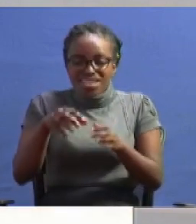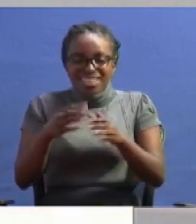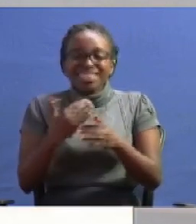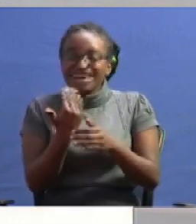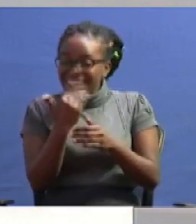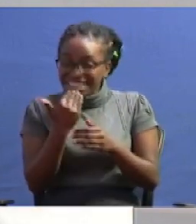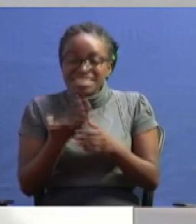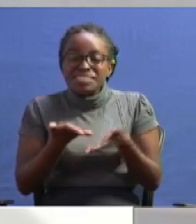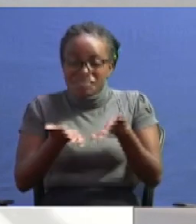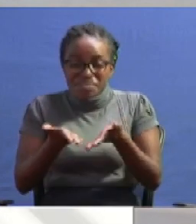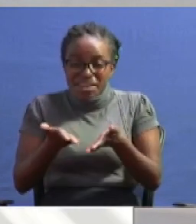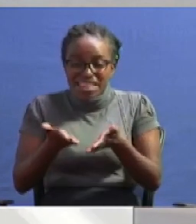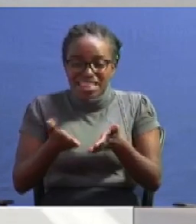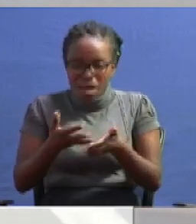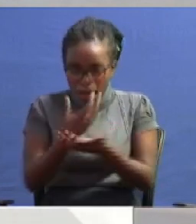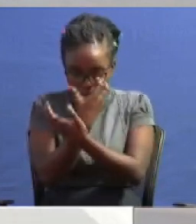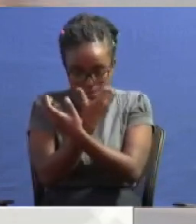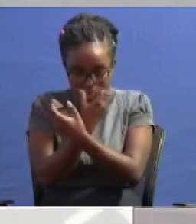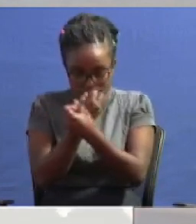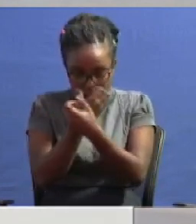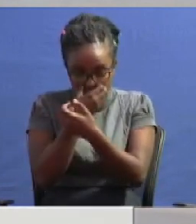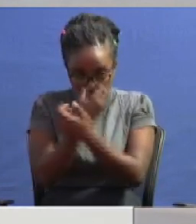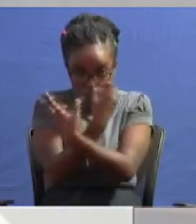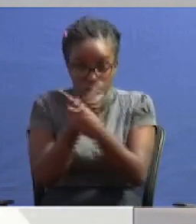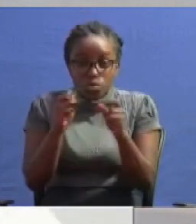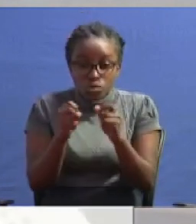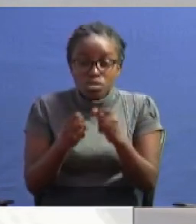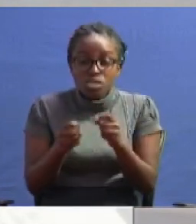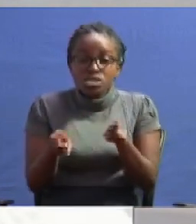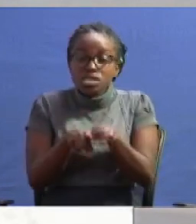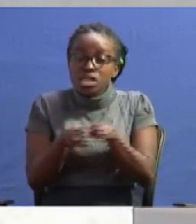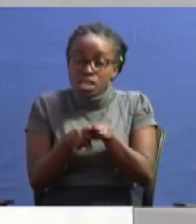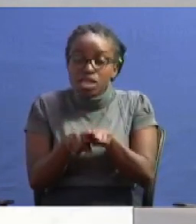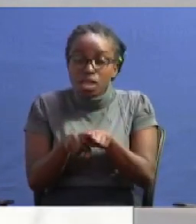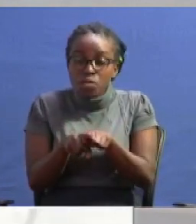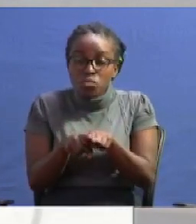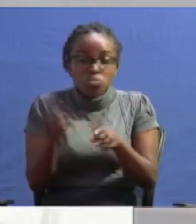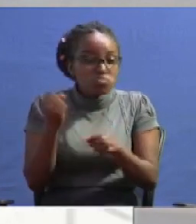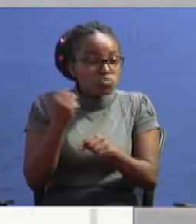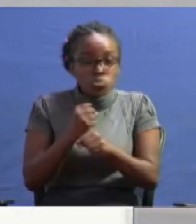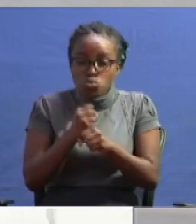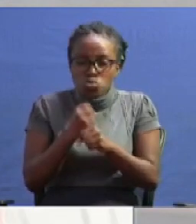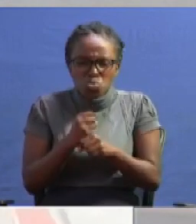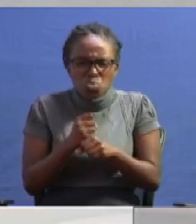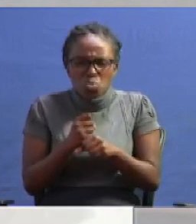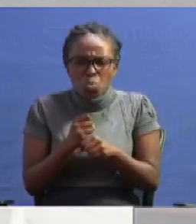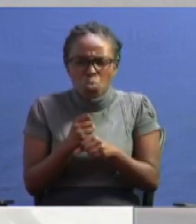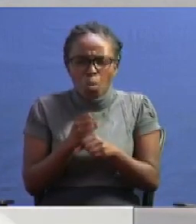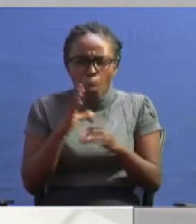that, President William Ruto, when he was Deputy President, used to complain back then,